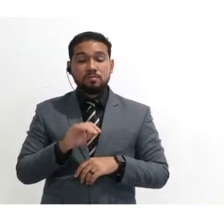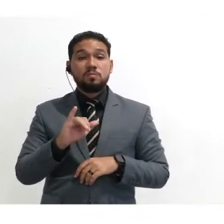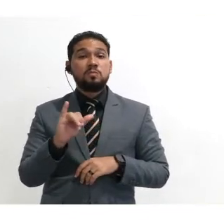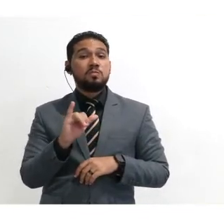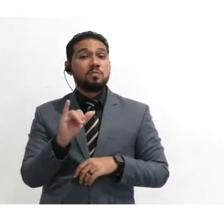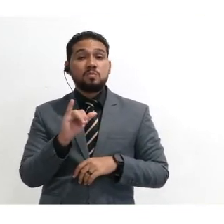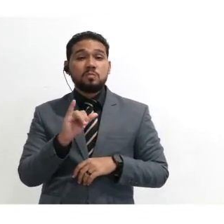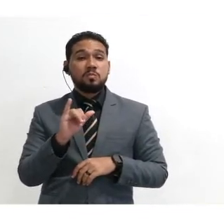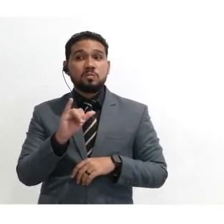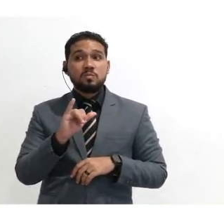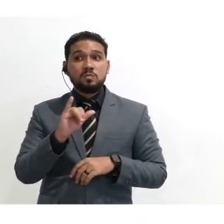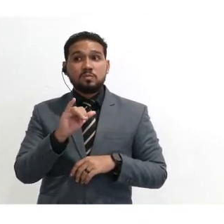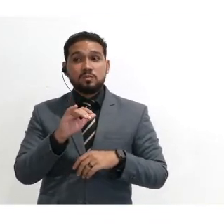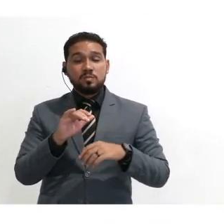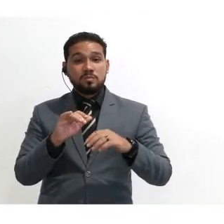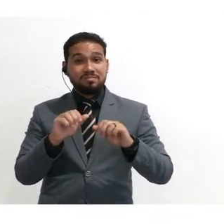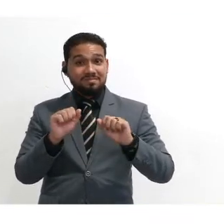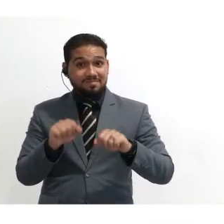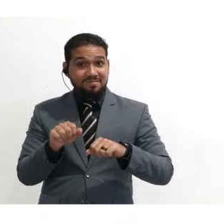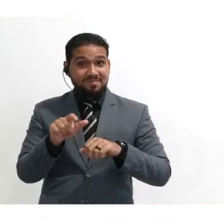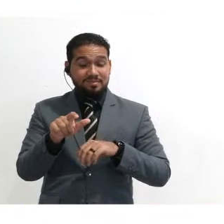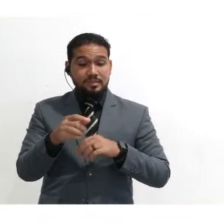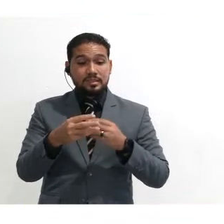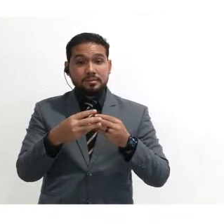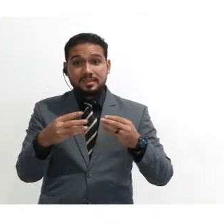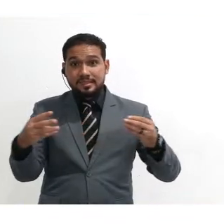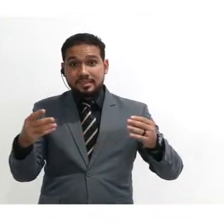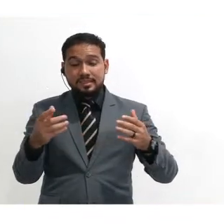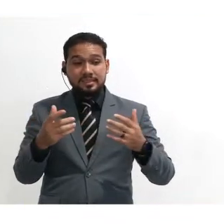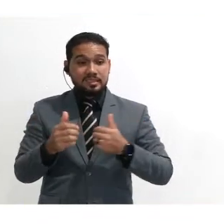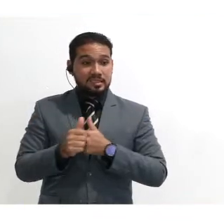fabs that can make highly complex system on chips.